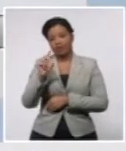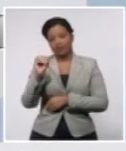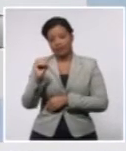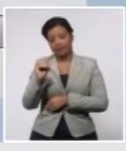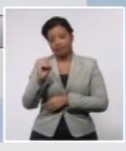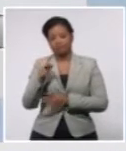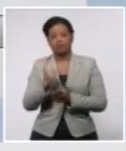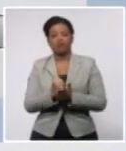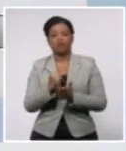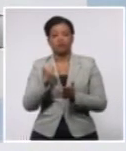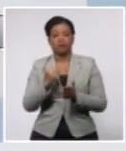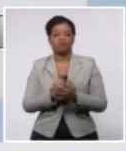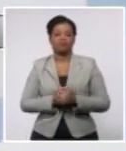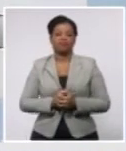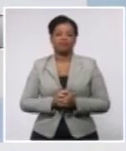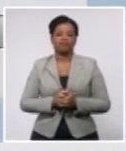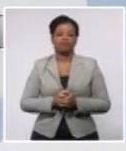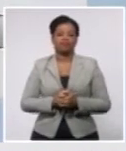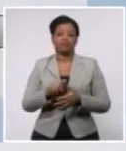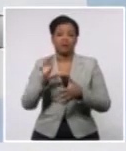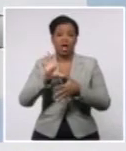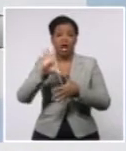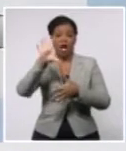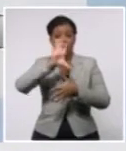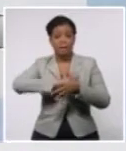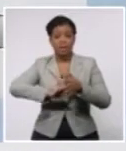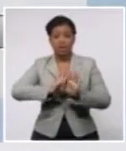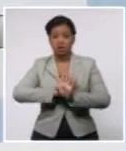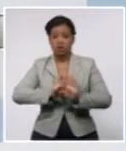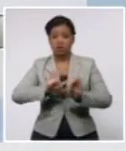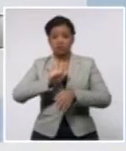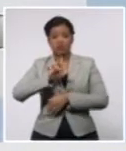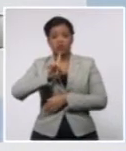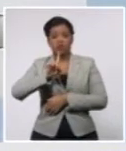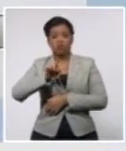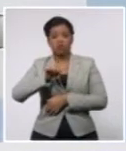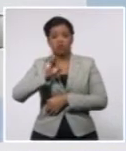2,088 people died in our region for a cumulative of